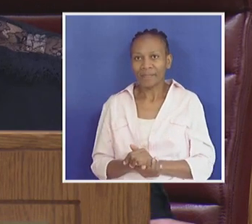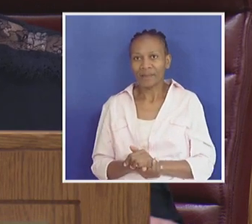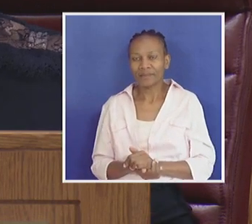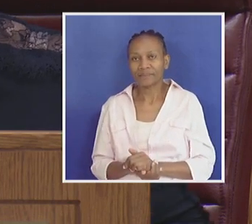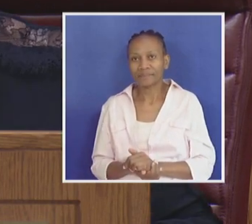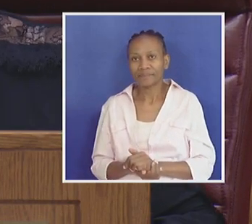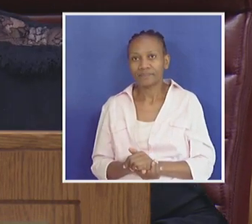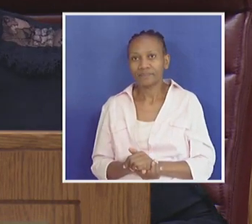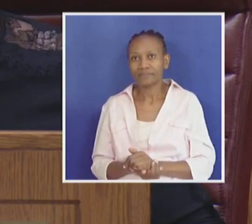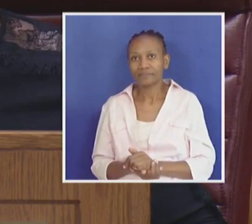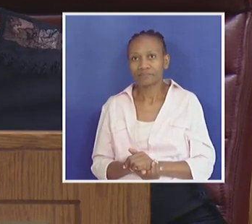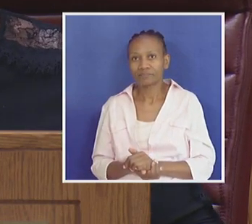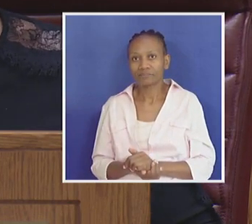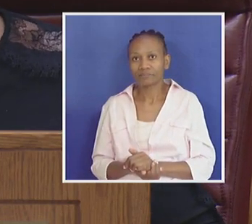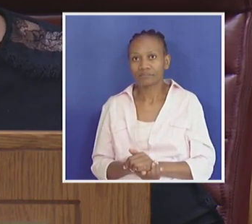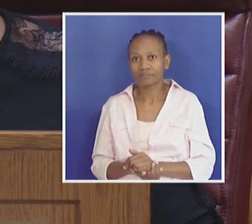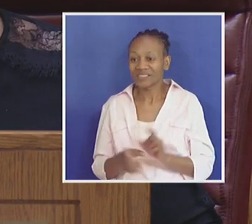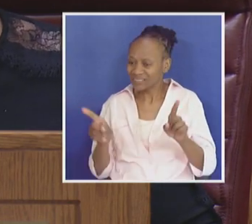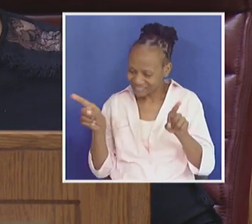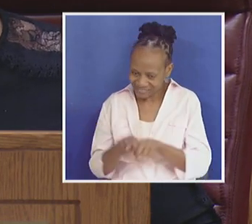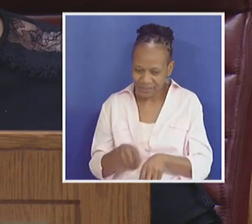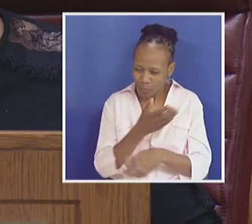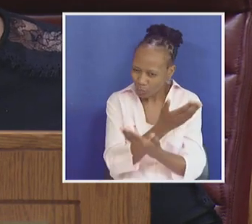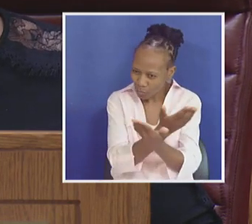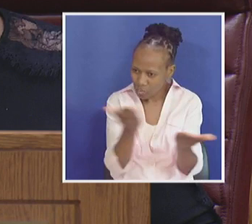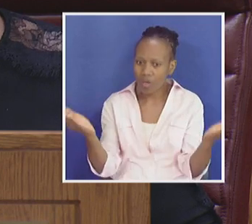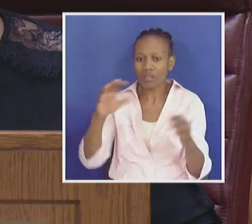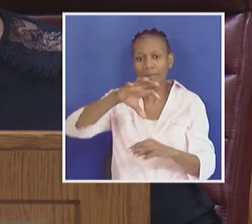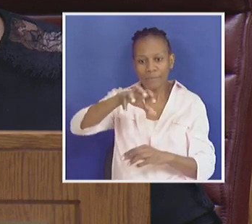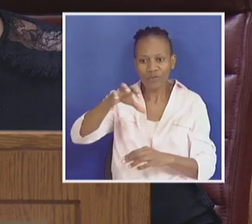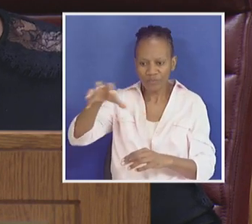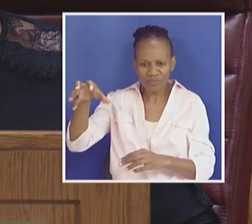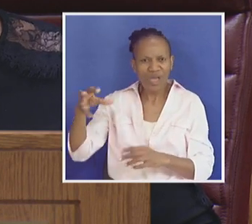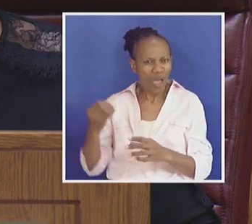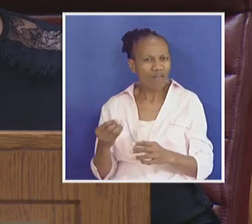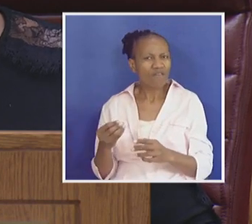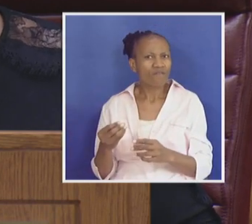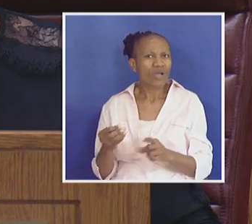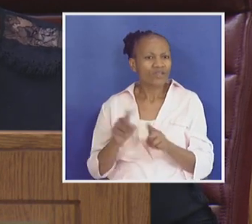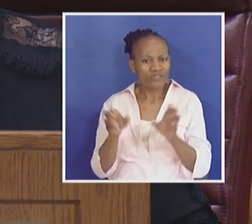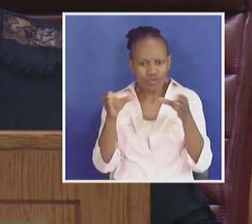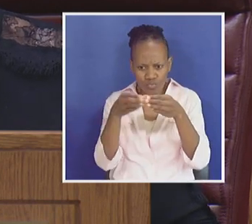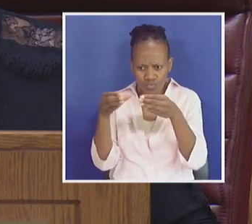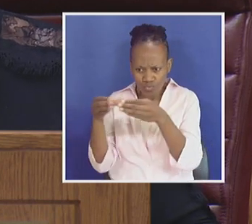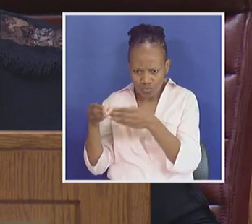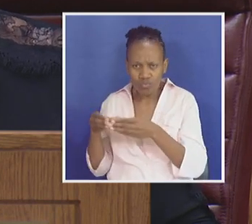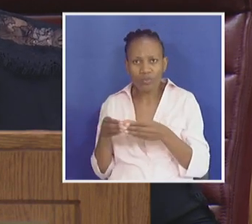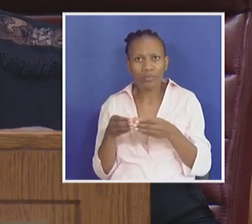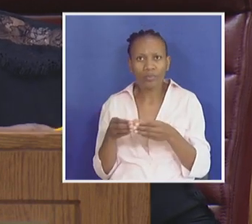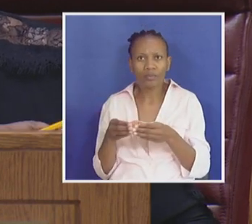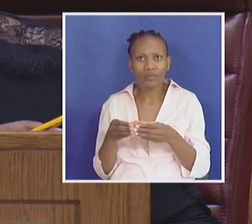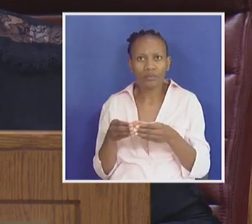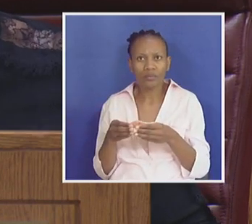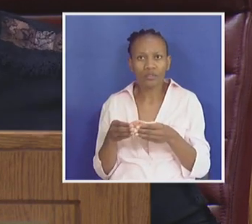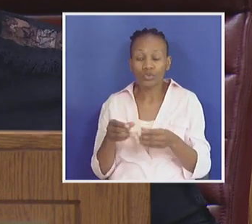happen. And in fact, all of the provinces have different parties in them. So this message is